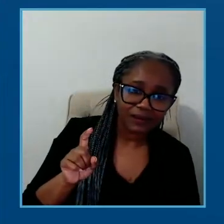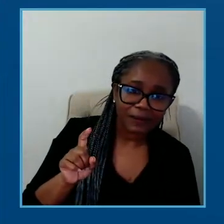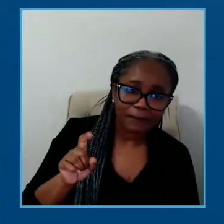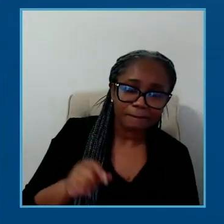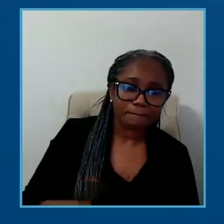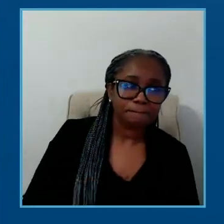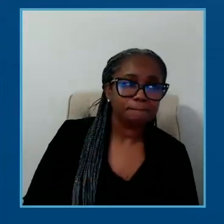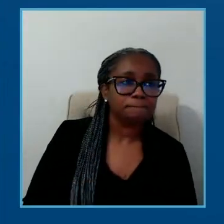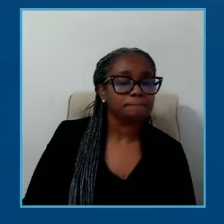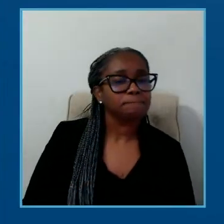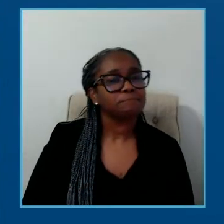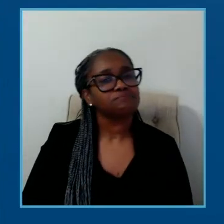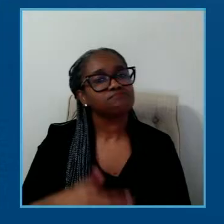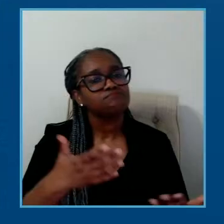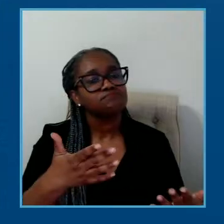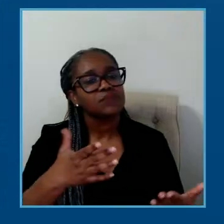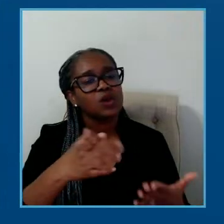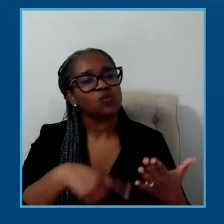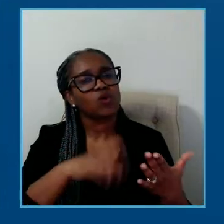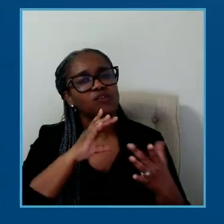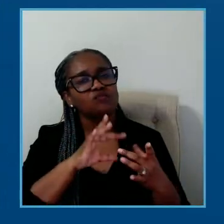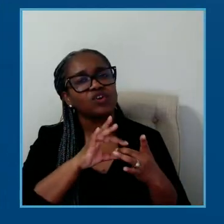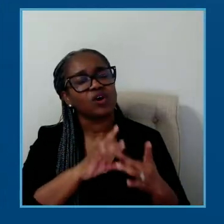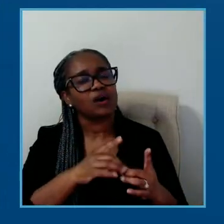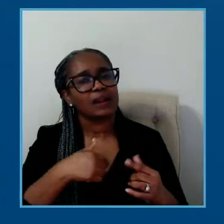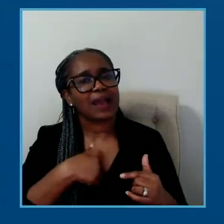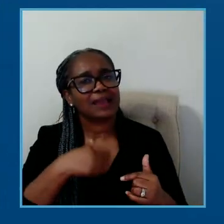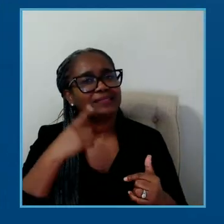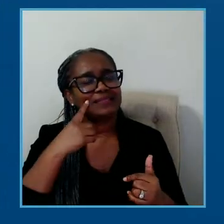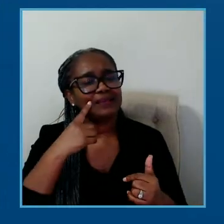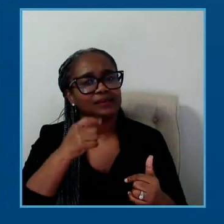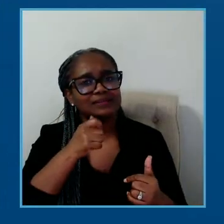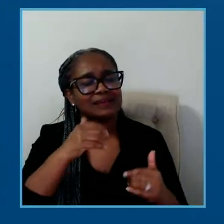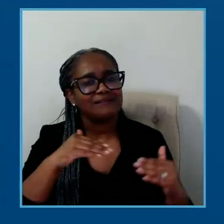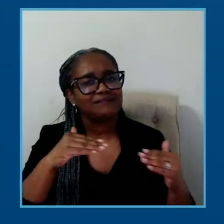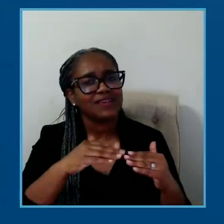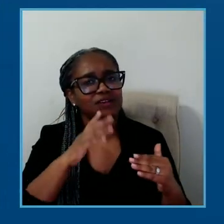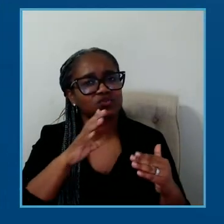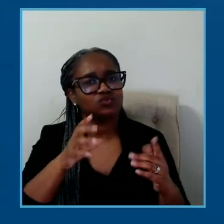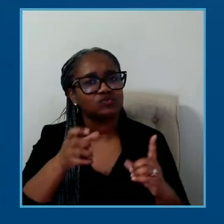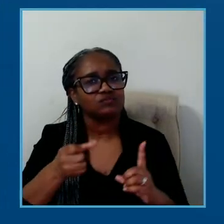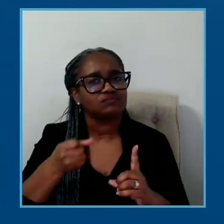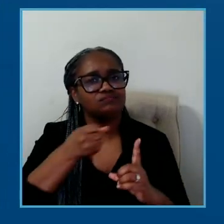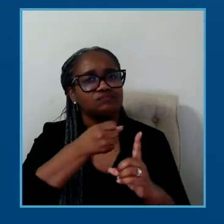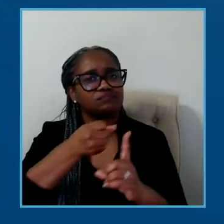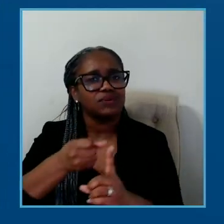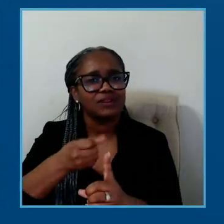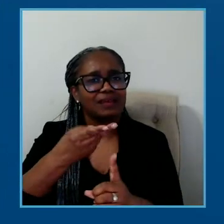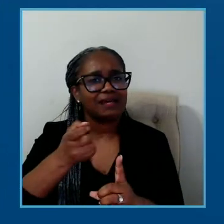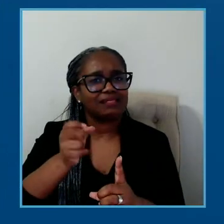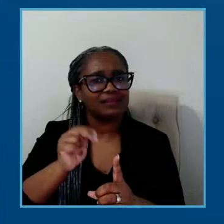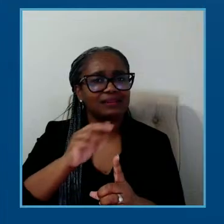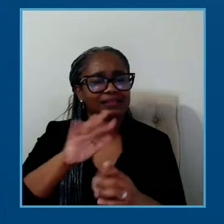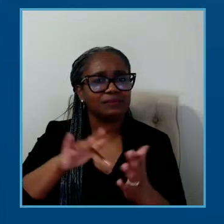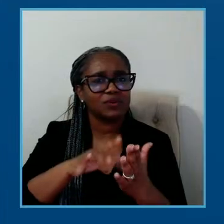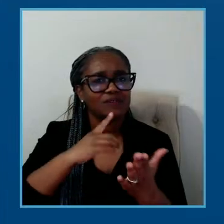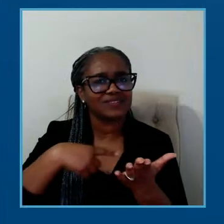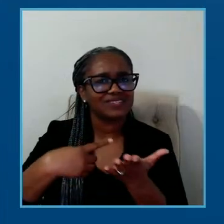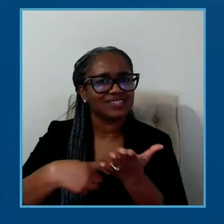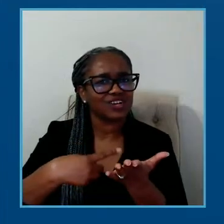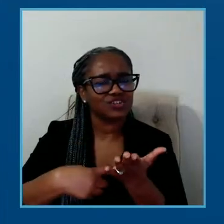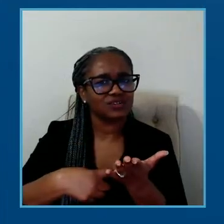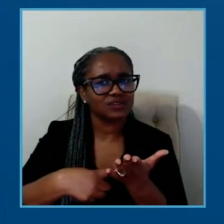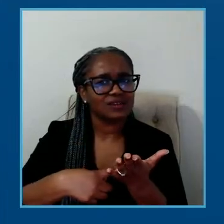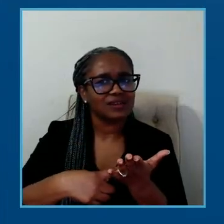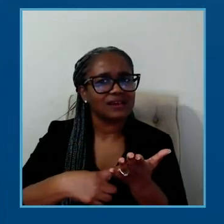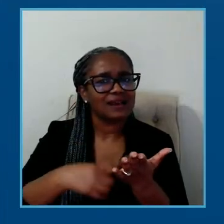In what regard? I mean, I don't think it's fair to put her in the middle of the discussion in terms of the discussion. I do think it would